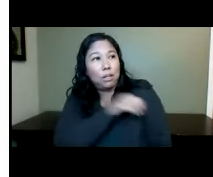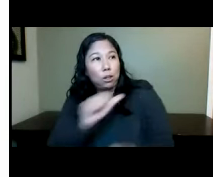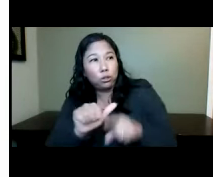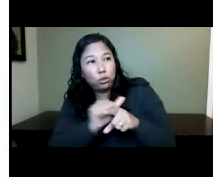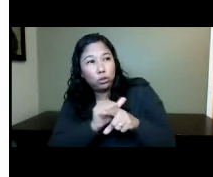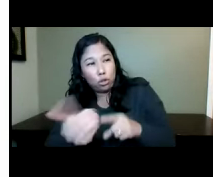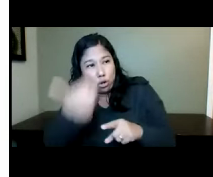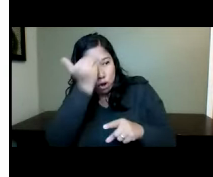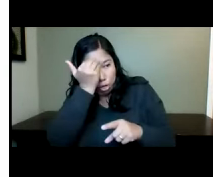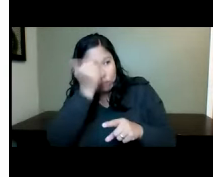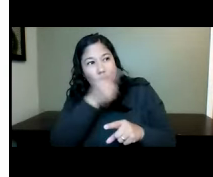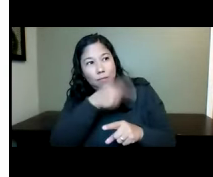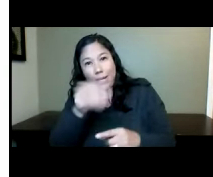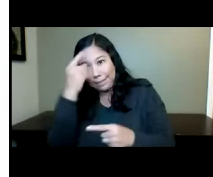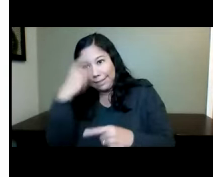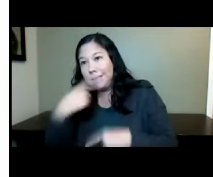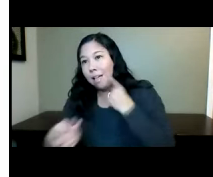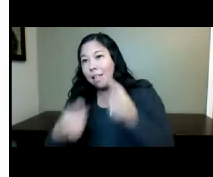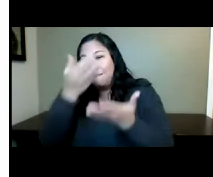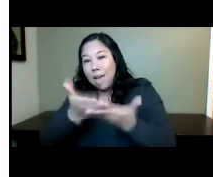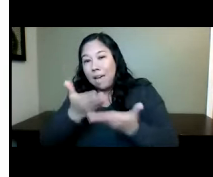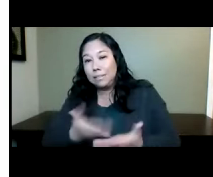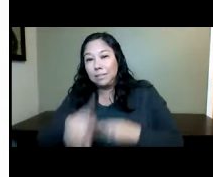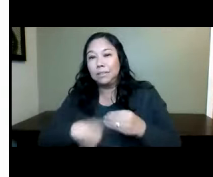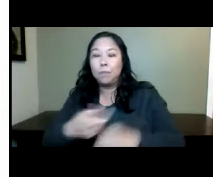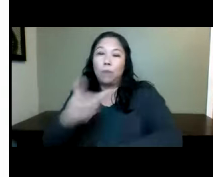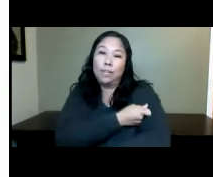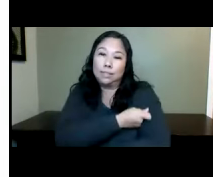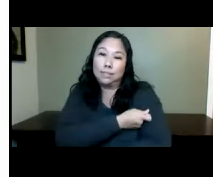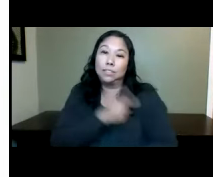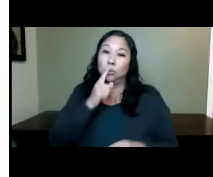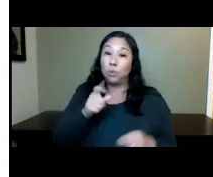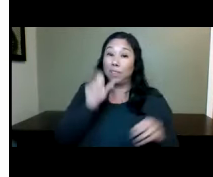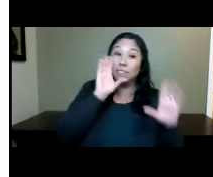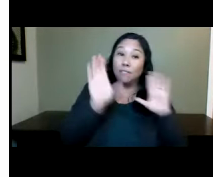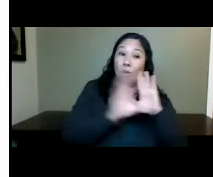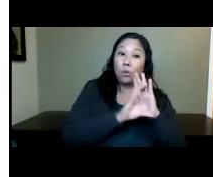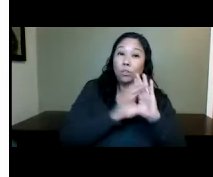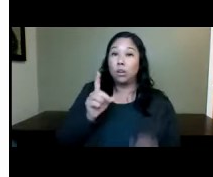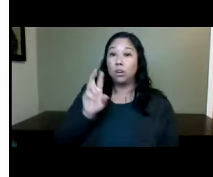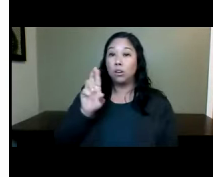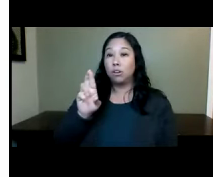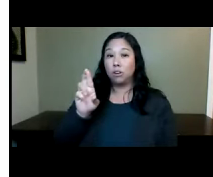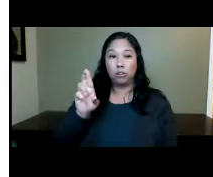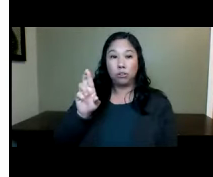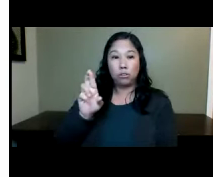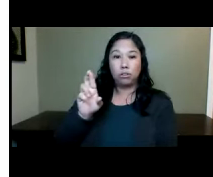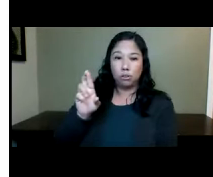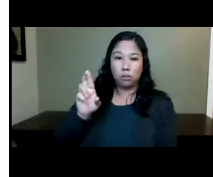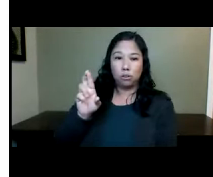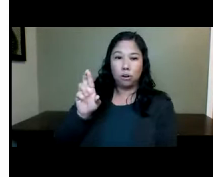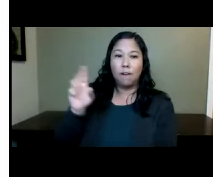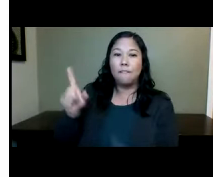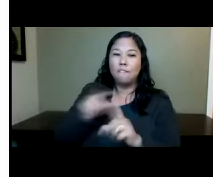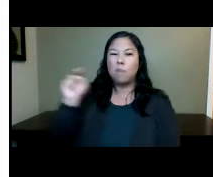about what the vaccine is all about. So this is a photograph of Dr. Kizzmekia Corbett out of the NIH. So